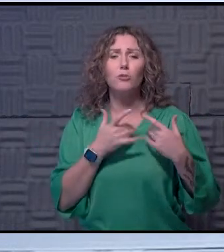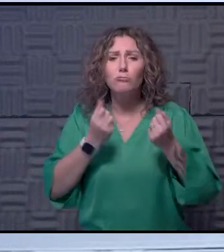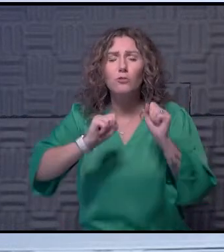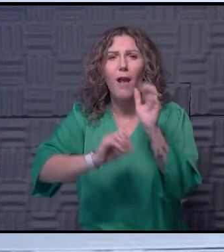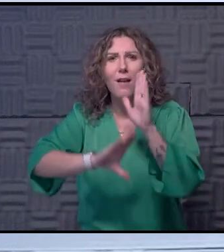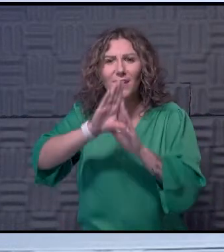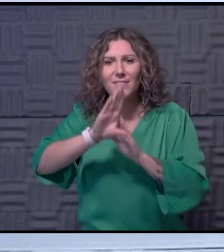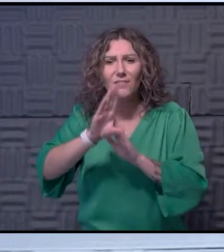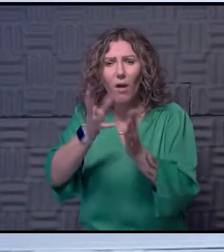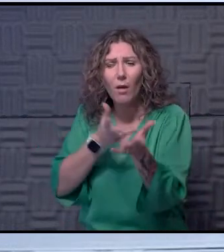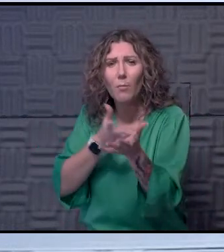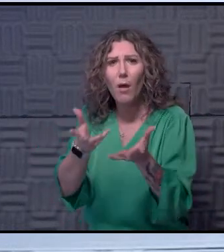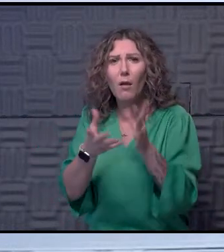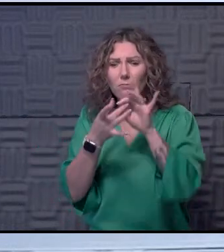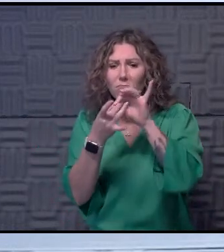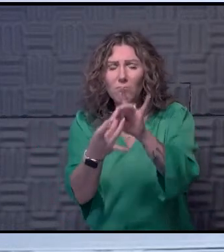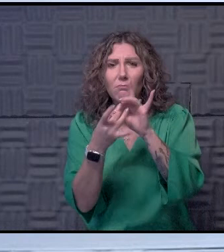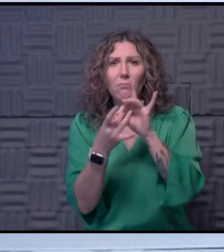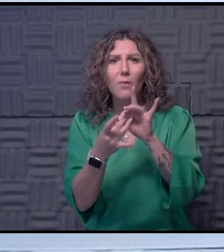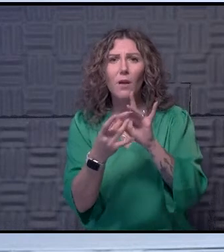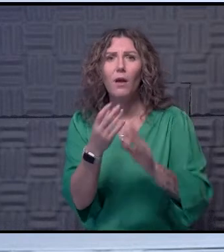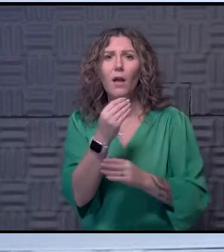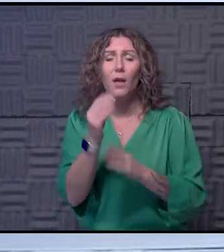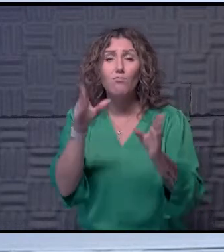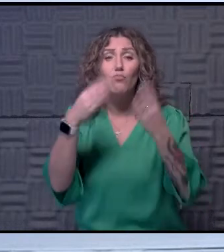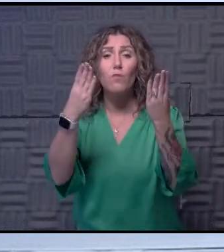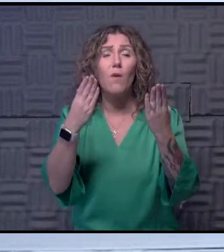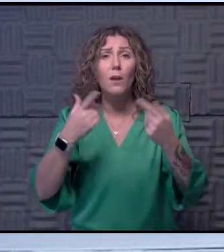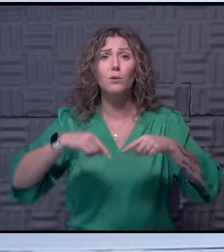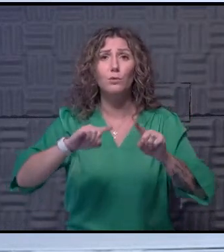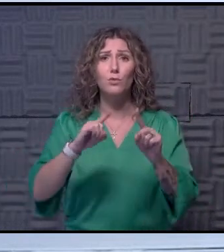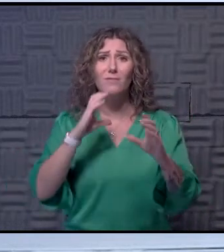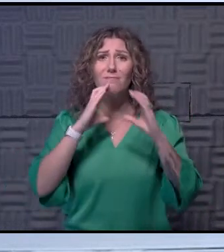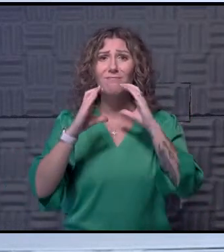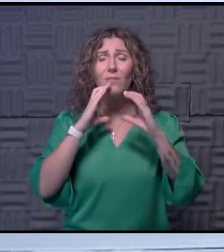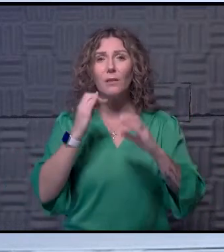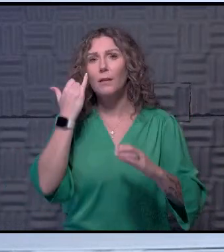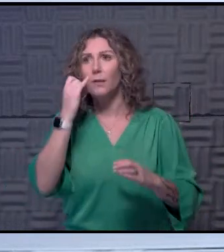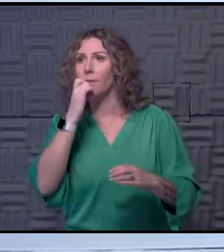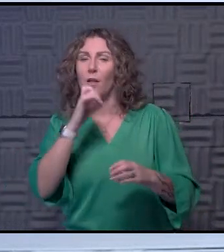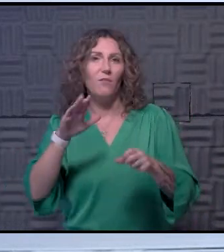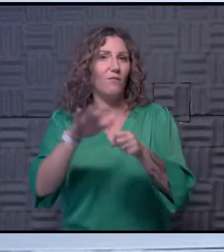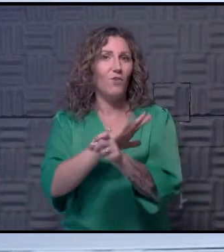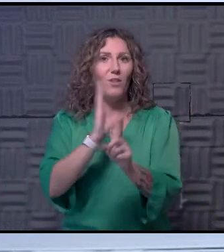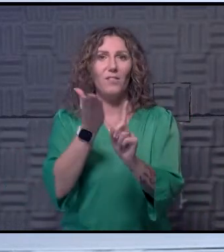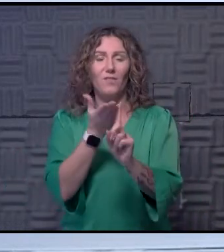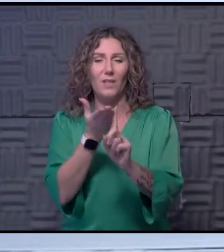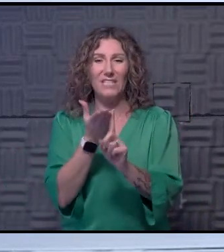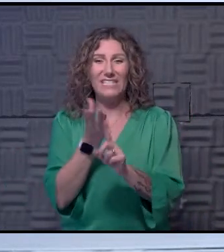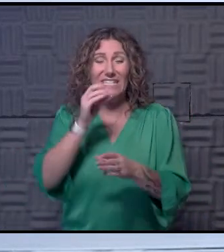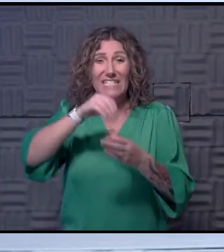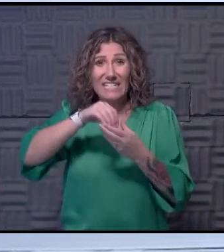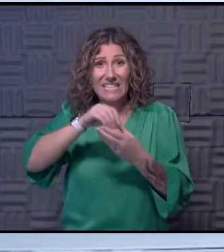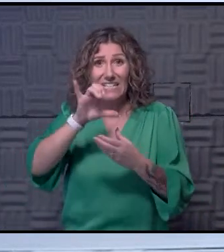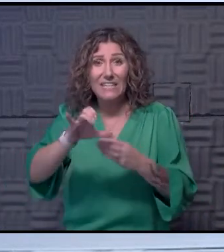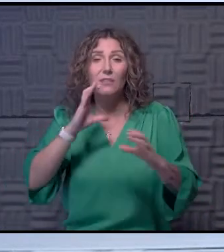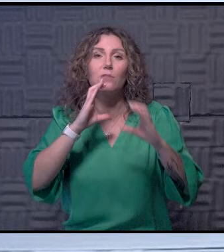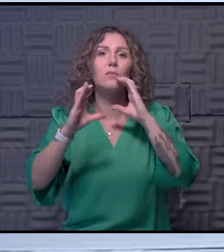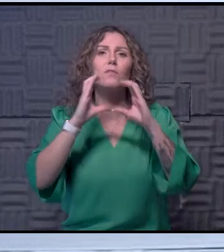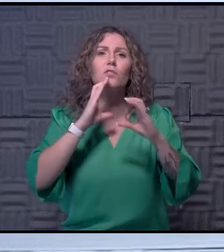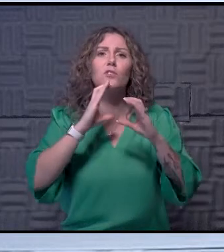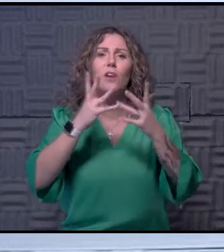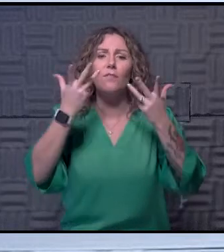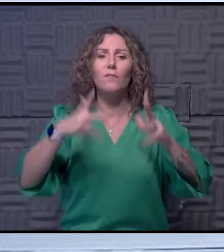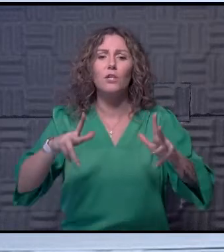them and provide and kind of end your conversation, even if you don't fully convince them, end that conversation on an area